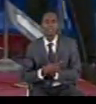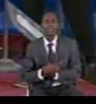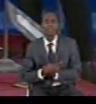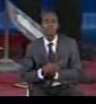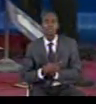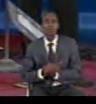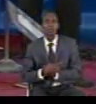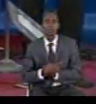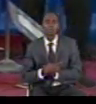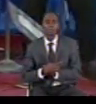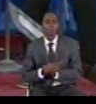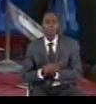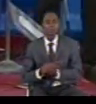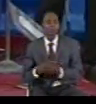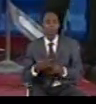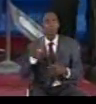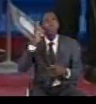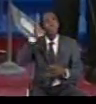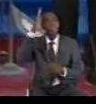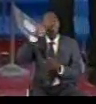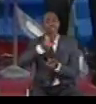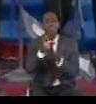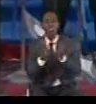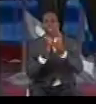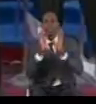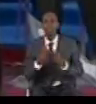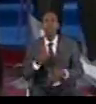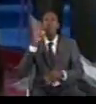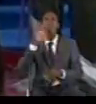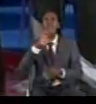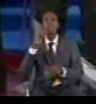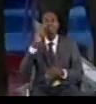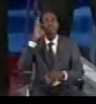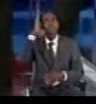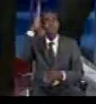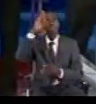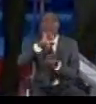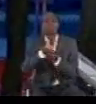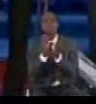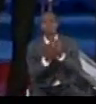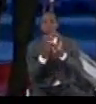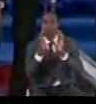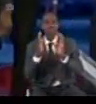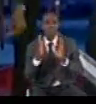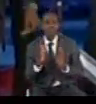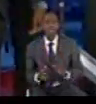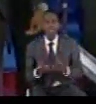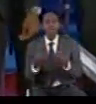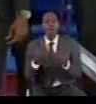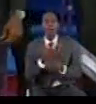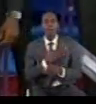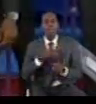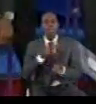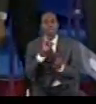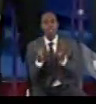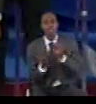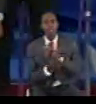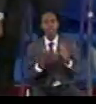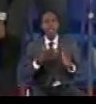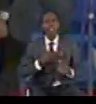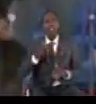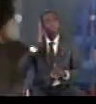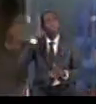miracle today. Listen, destiny changer. You are the destiny changer. Come and change